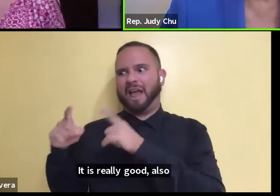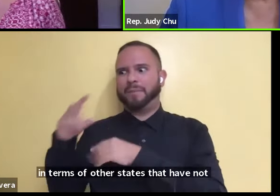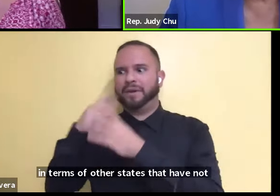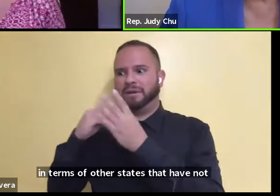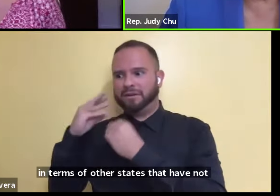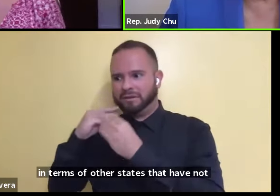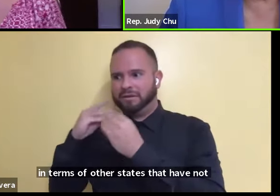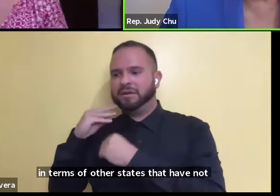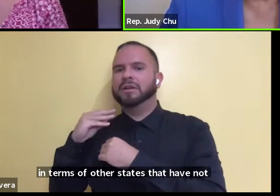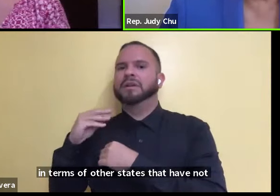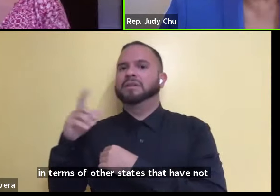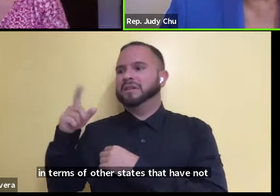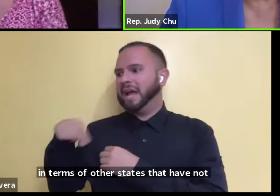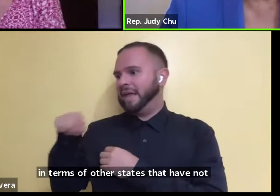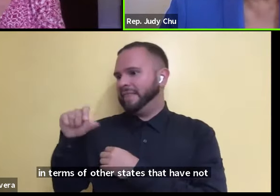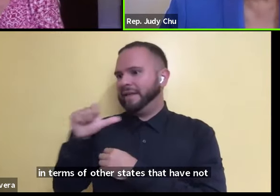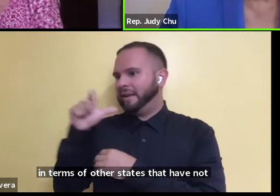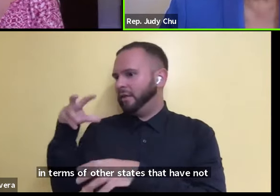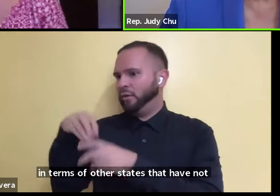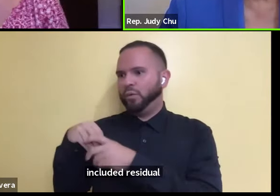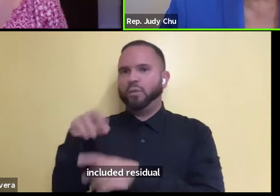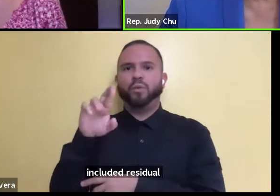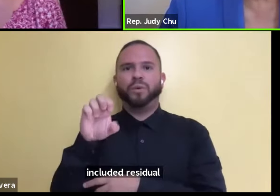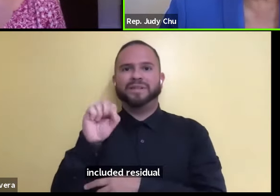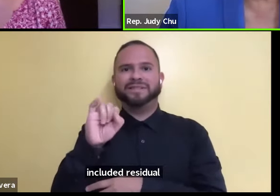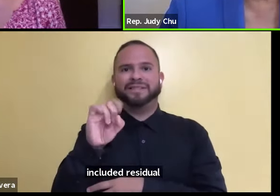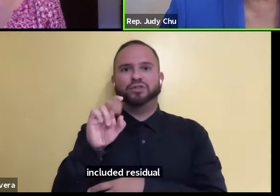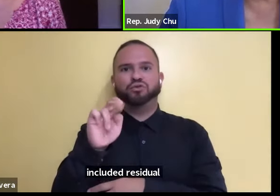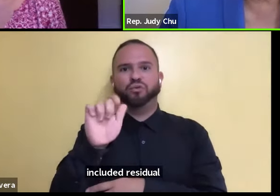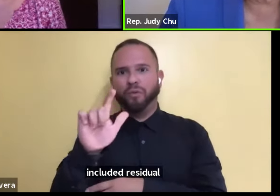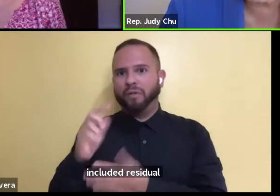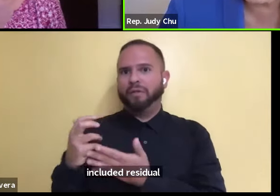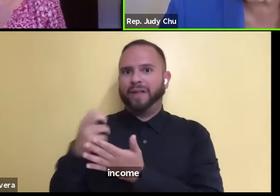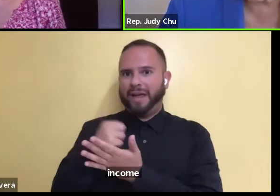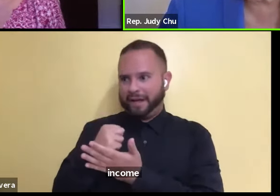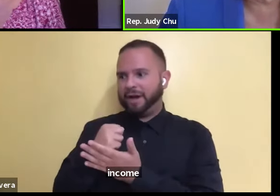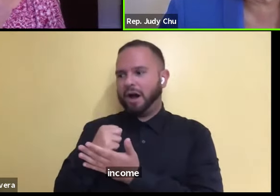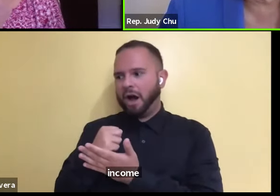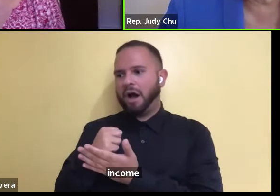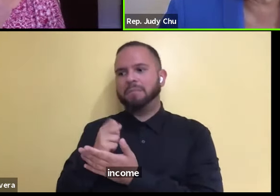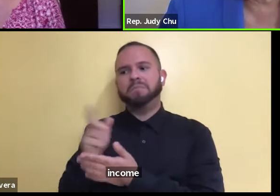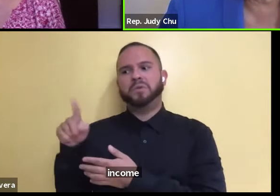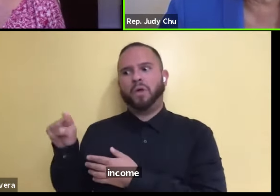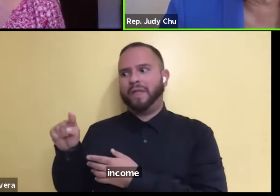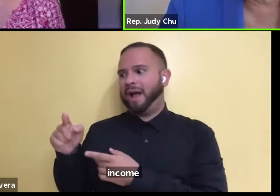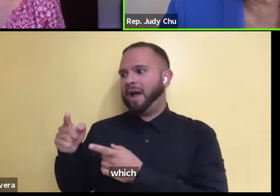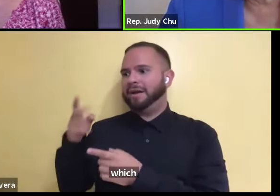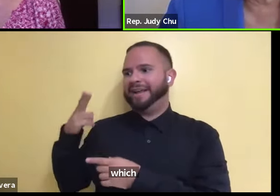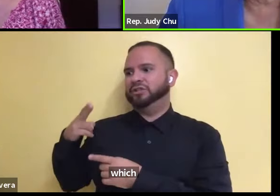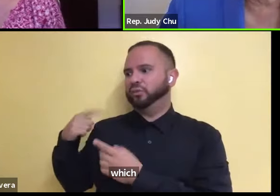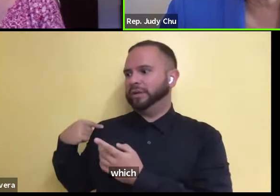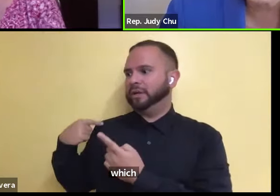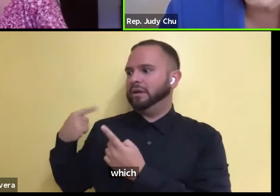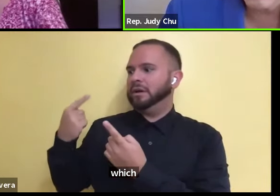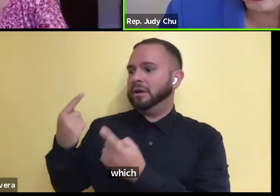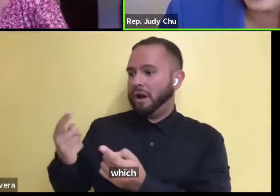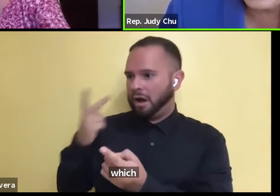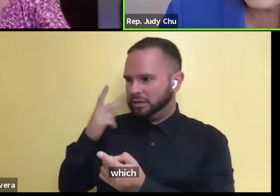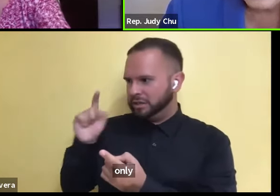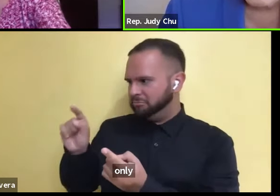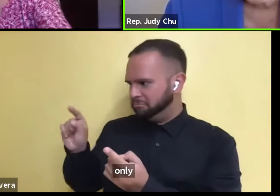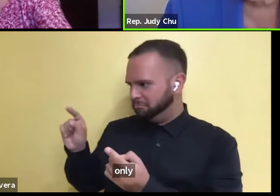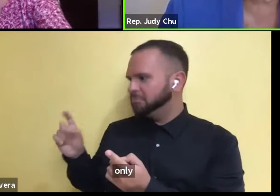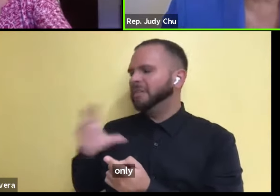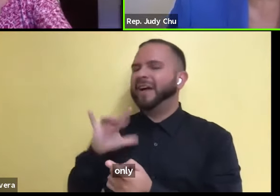included residual income, which only is right considering that one is